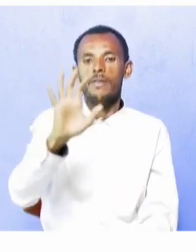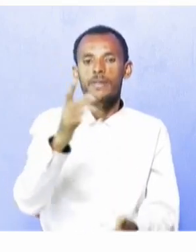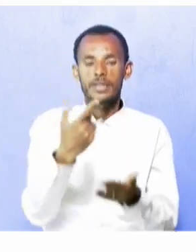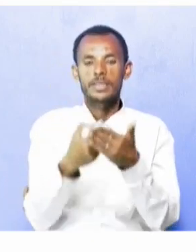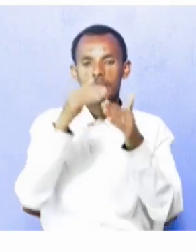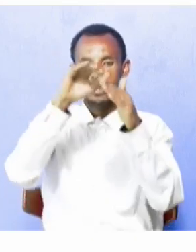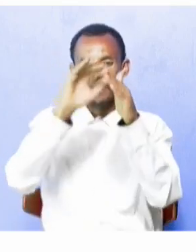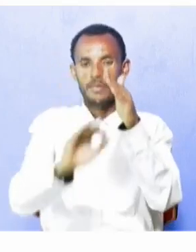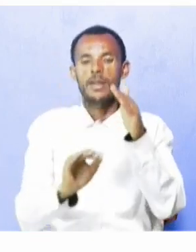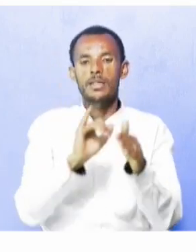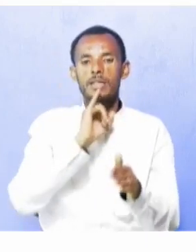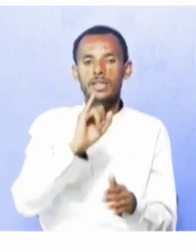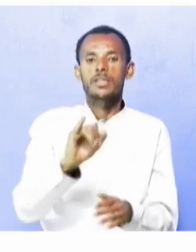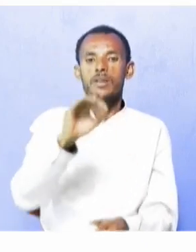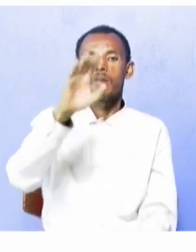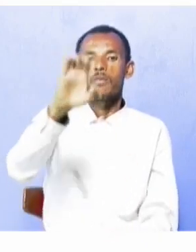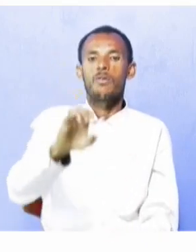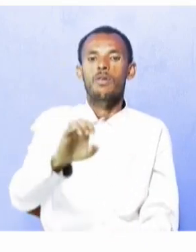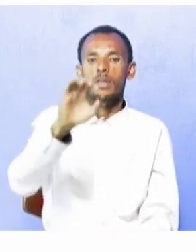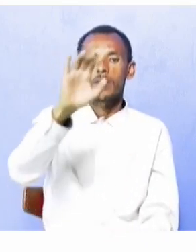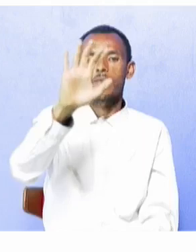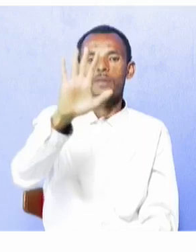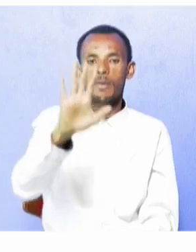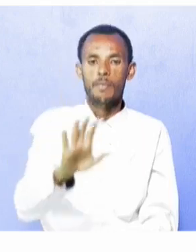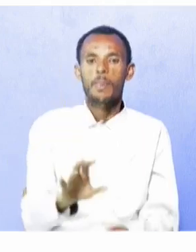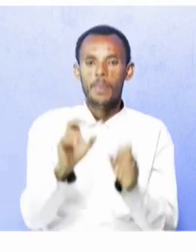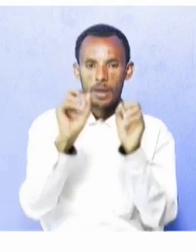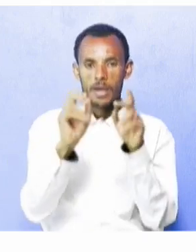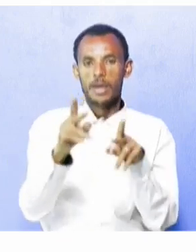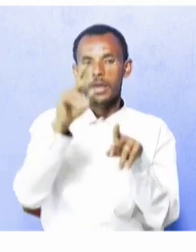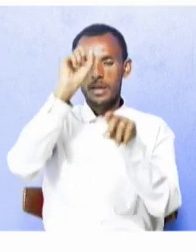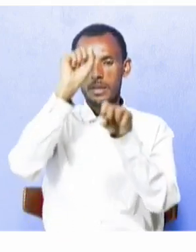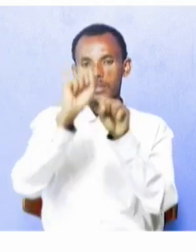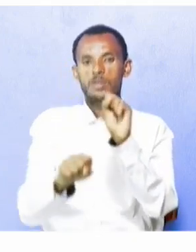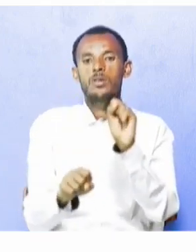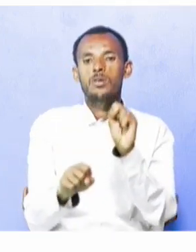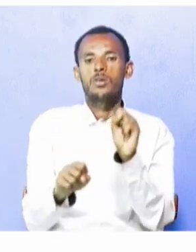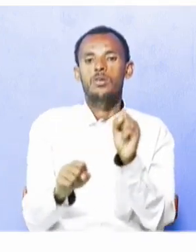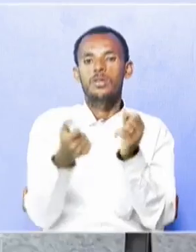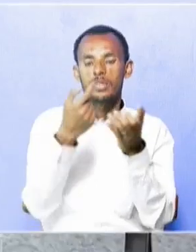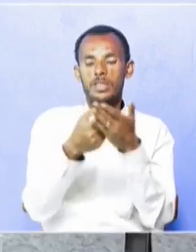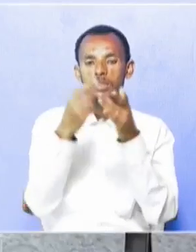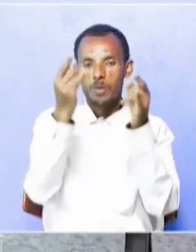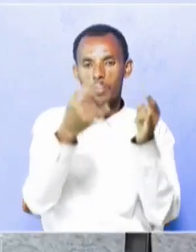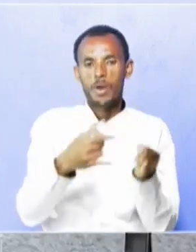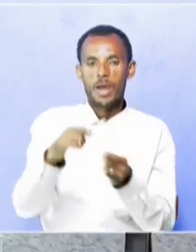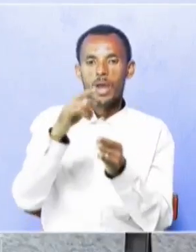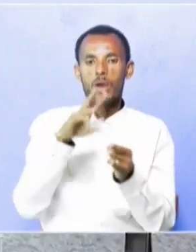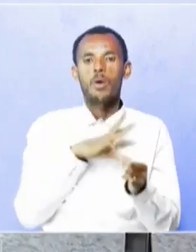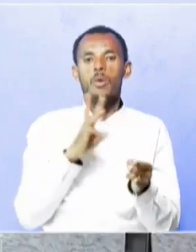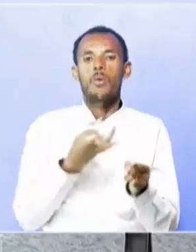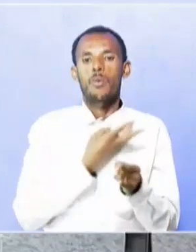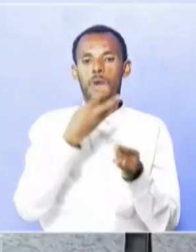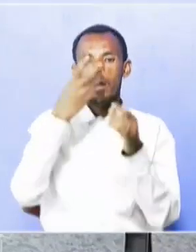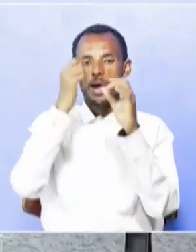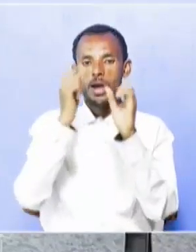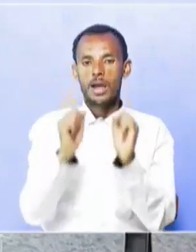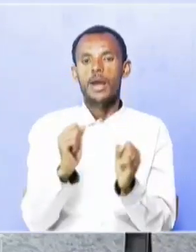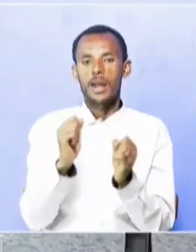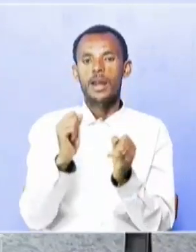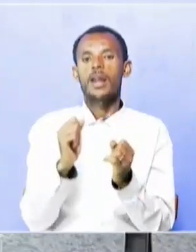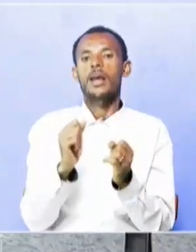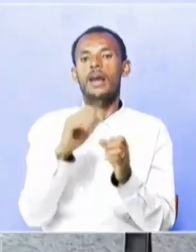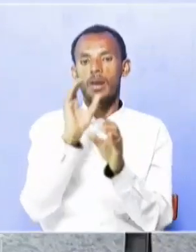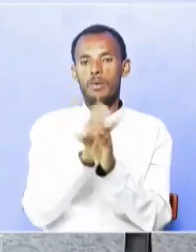difference is 45, okay? So this way we can calculate